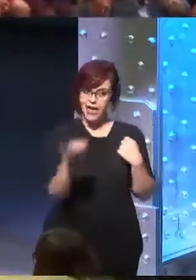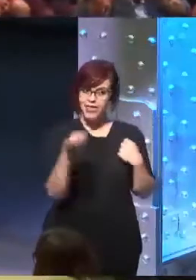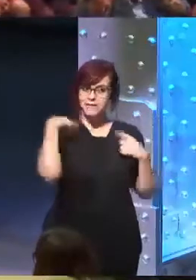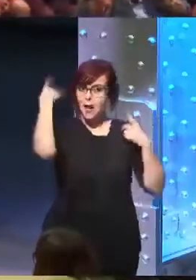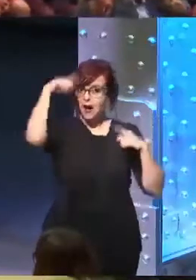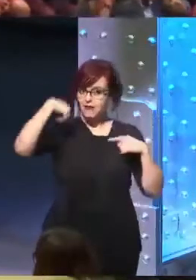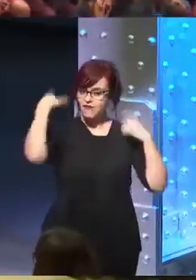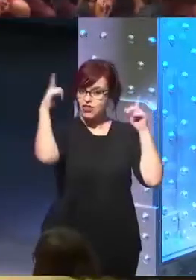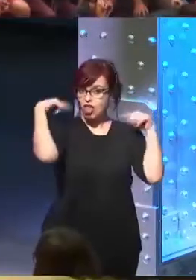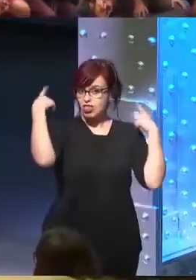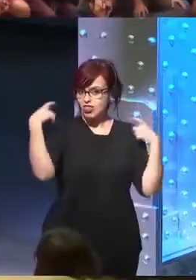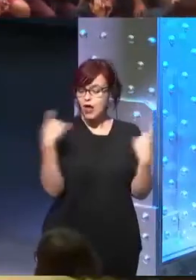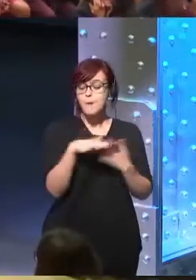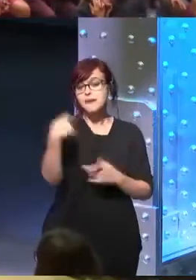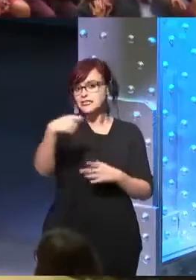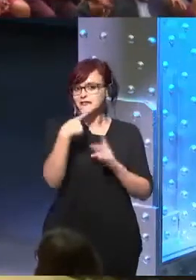right?